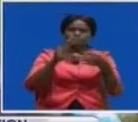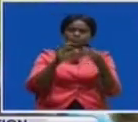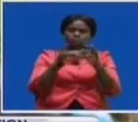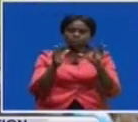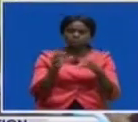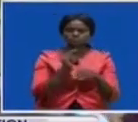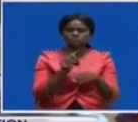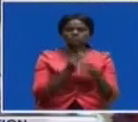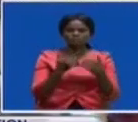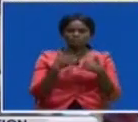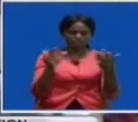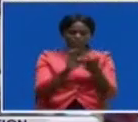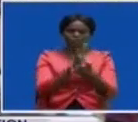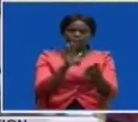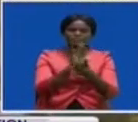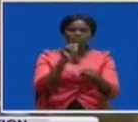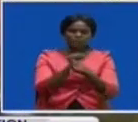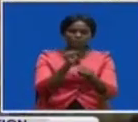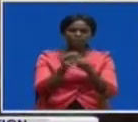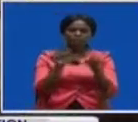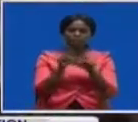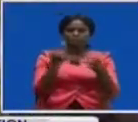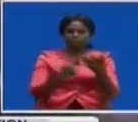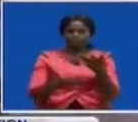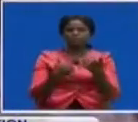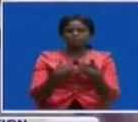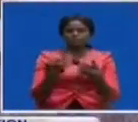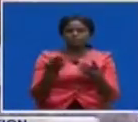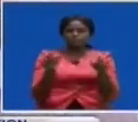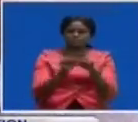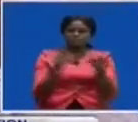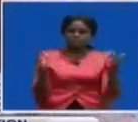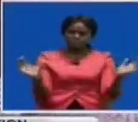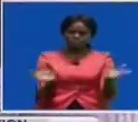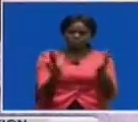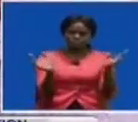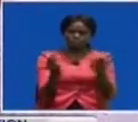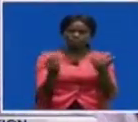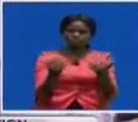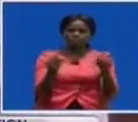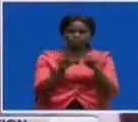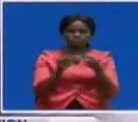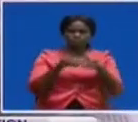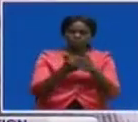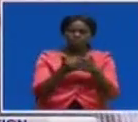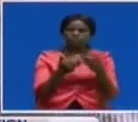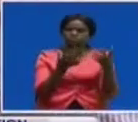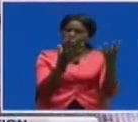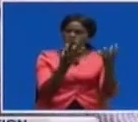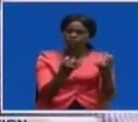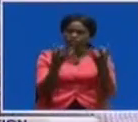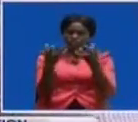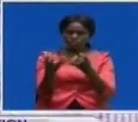sure we get the paperwork and help our people here. And Mr. Kabwe has called for the promotion of drought-resistant crops in